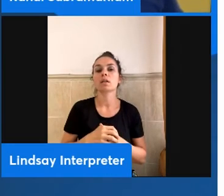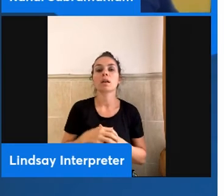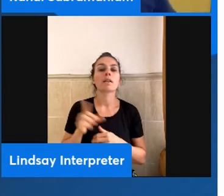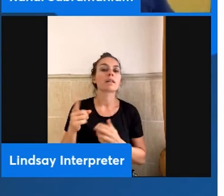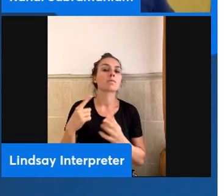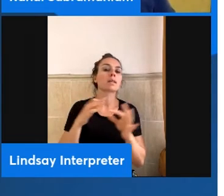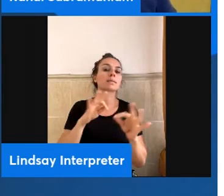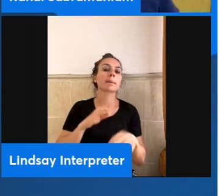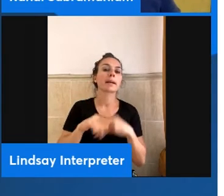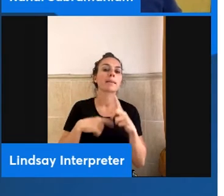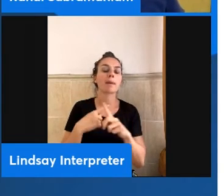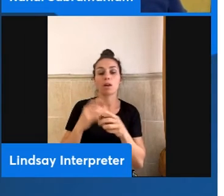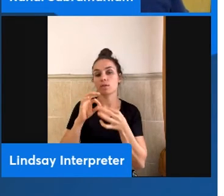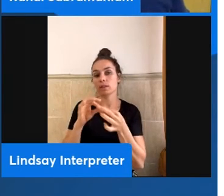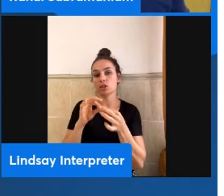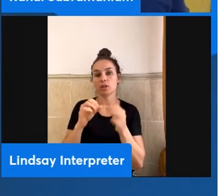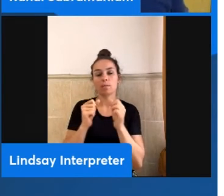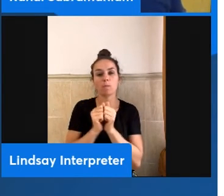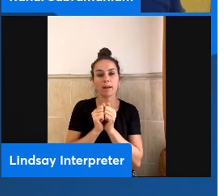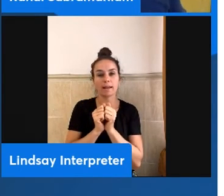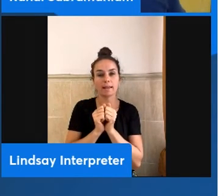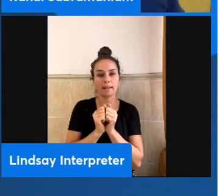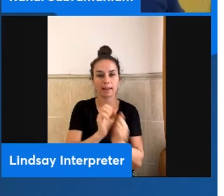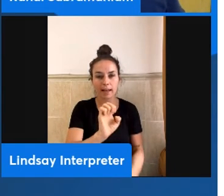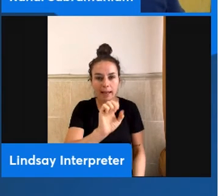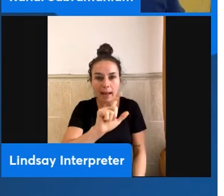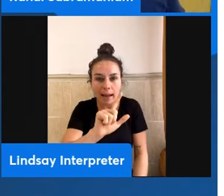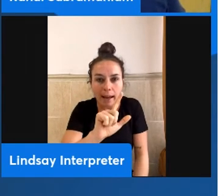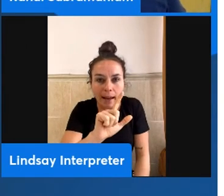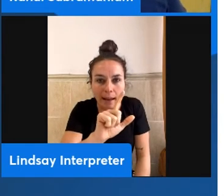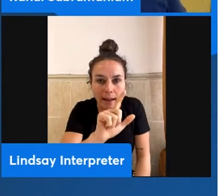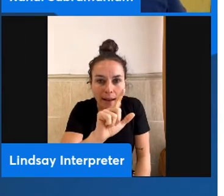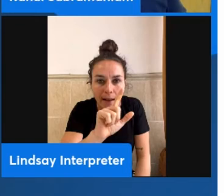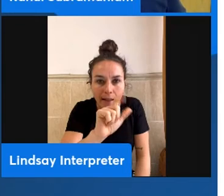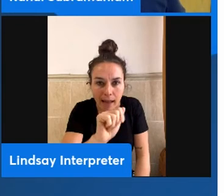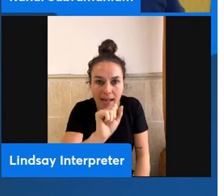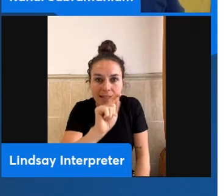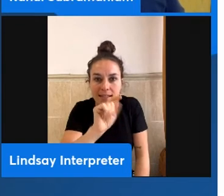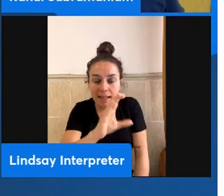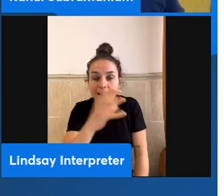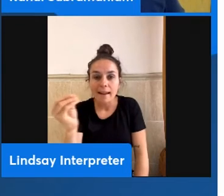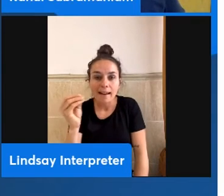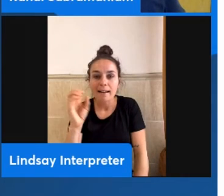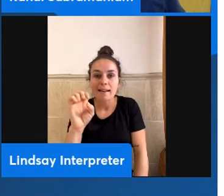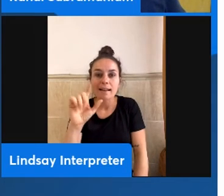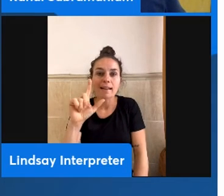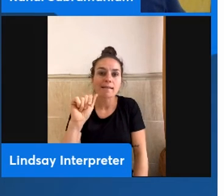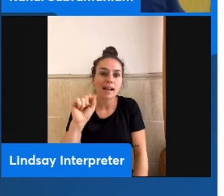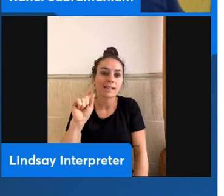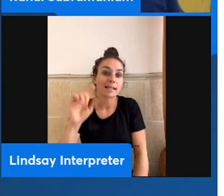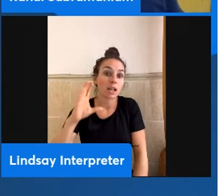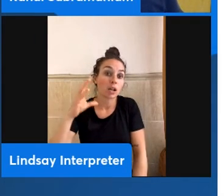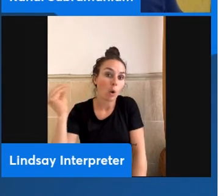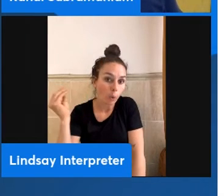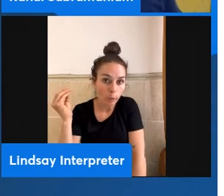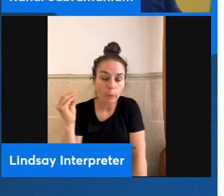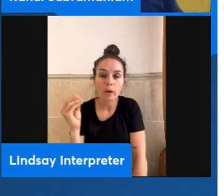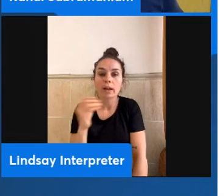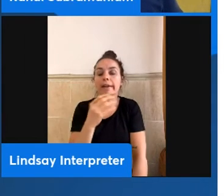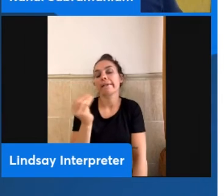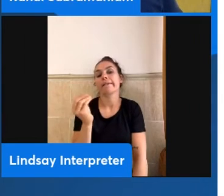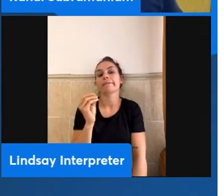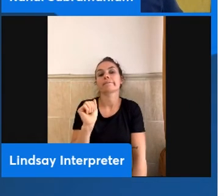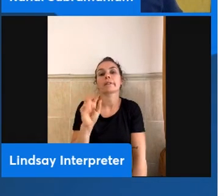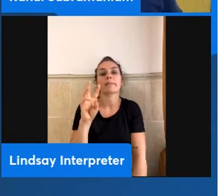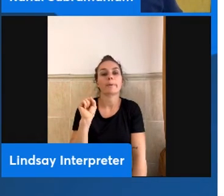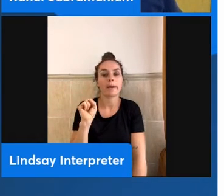the relationship between Elastic and Elastic Co. and AWS, and